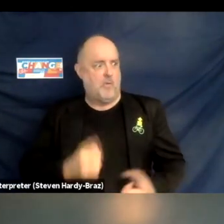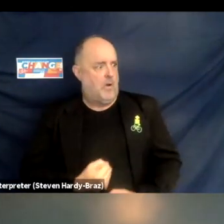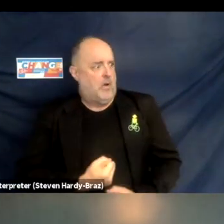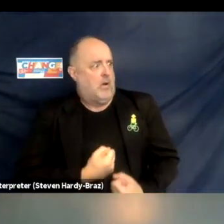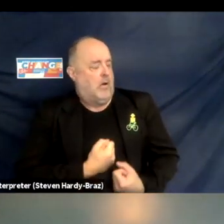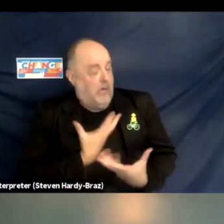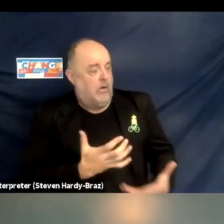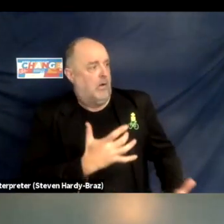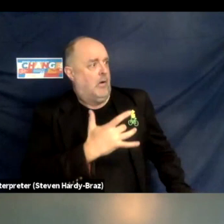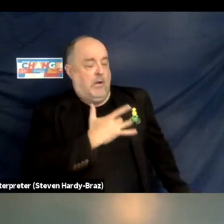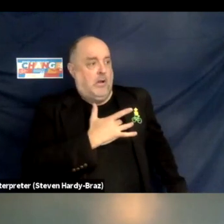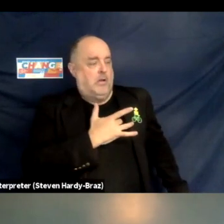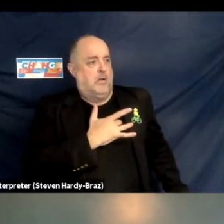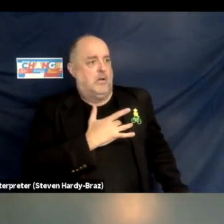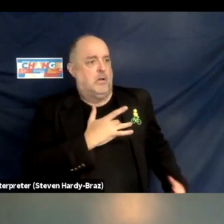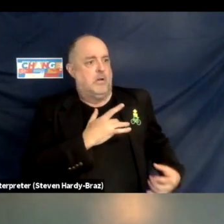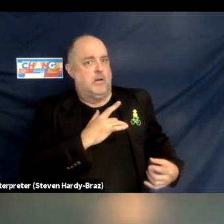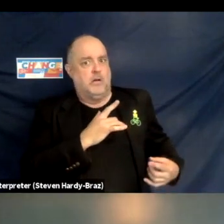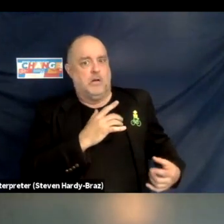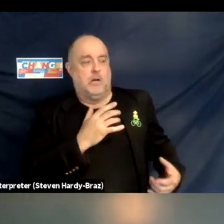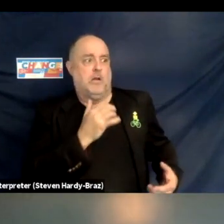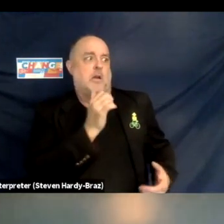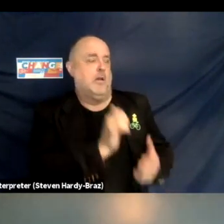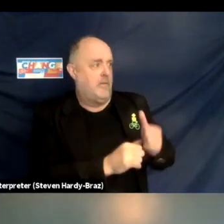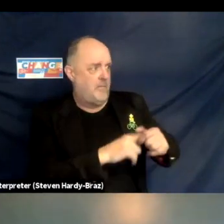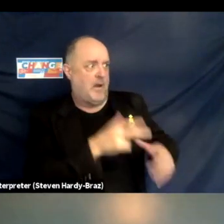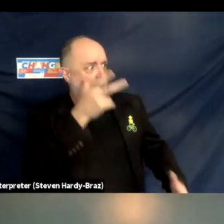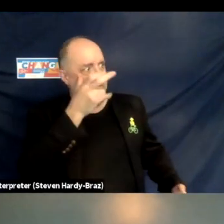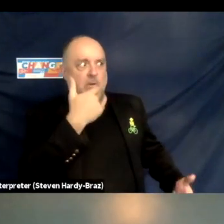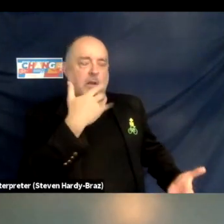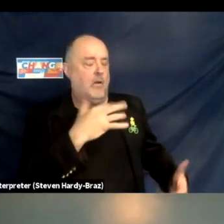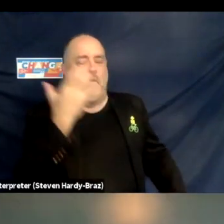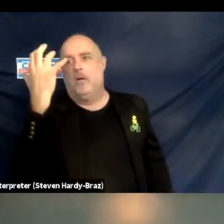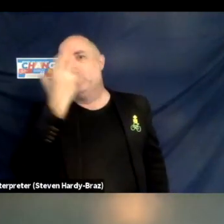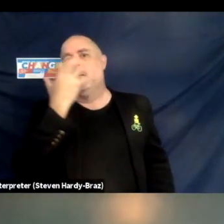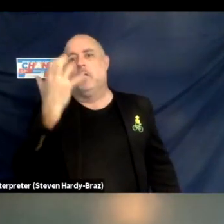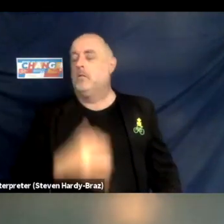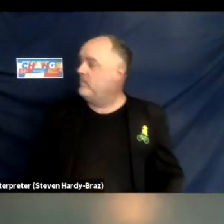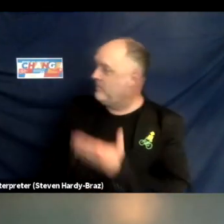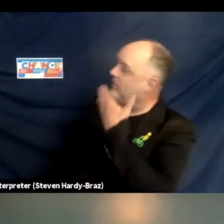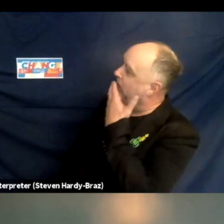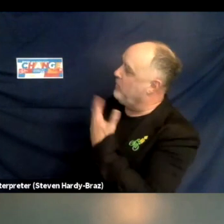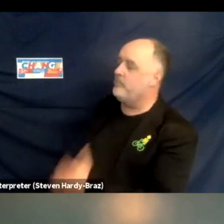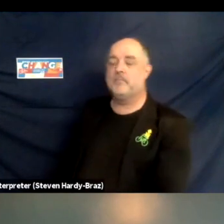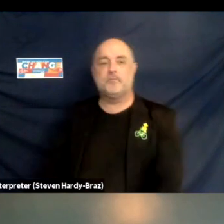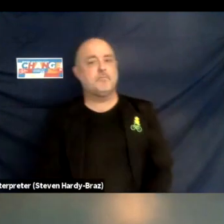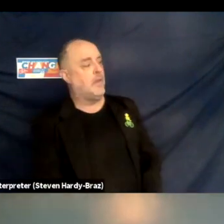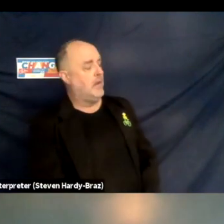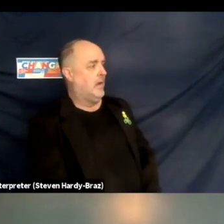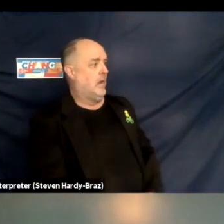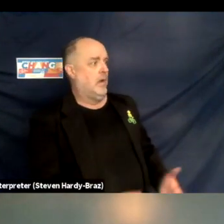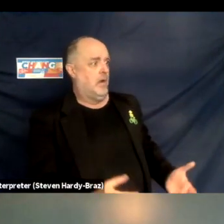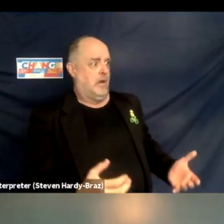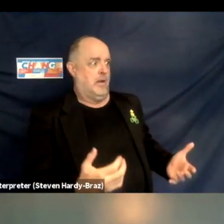really moved, as I've been every time I see you give any presentation. Thank you. So we're